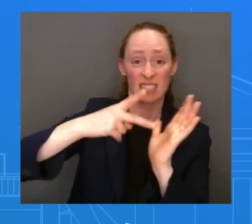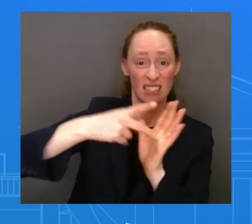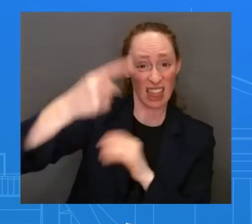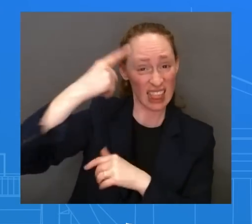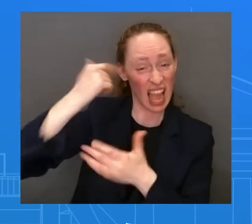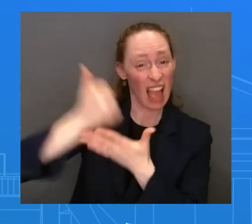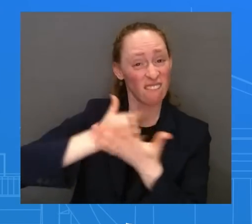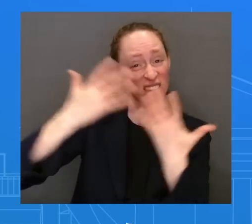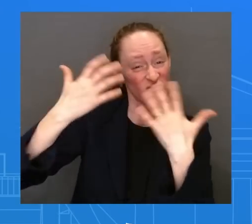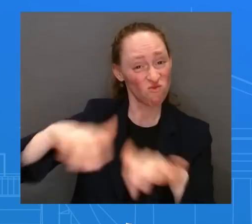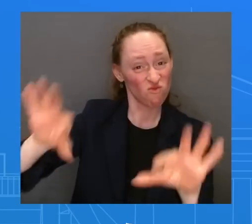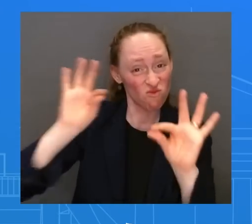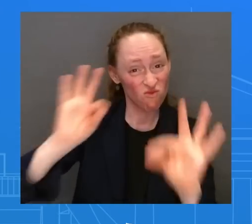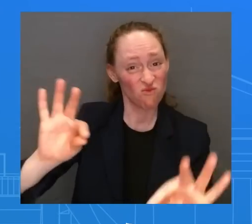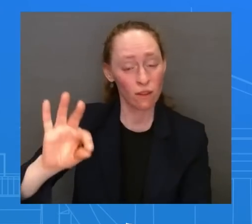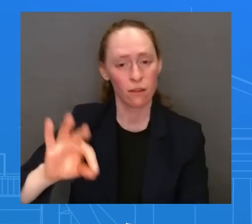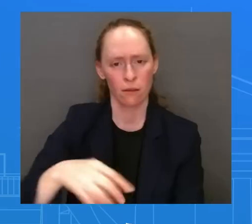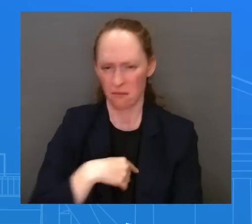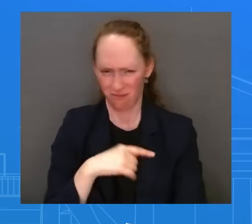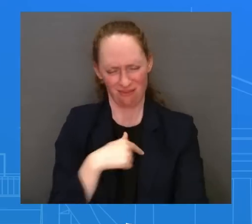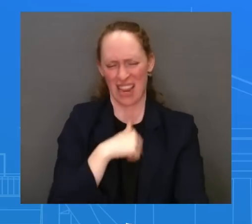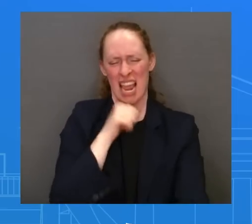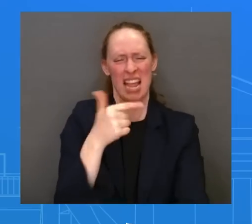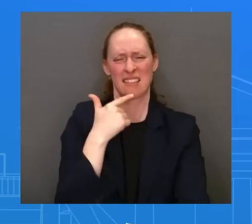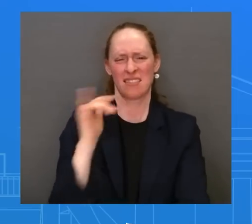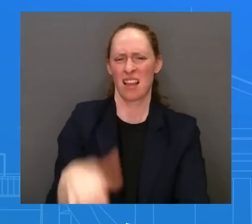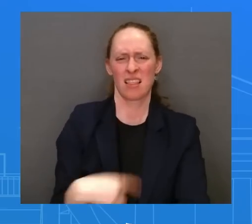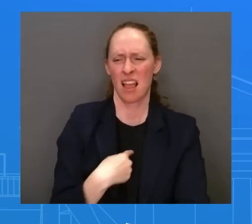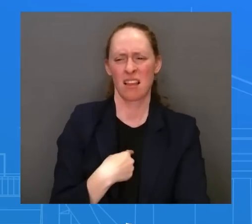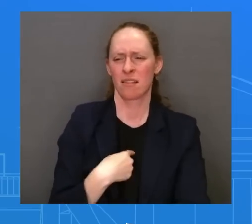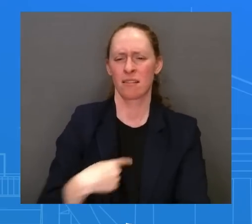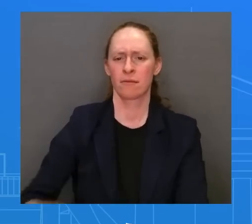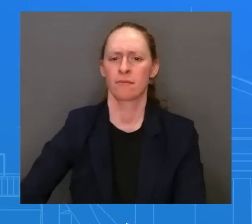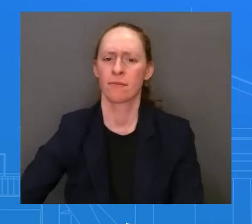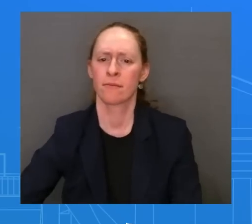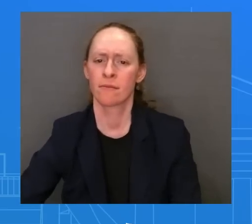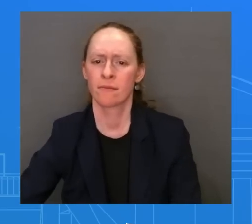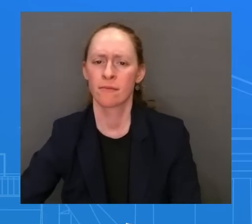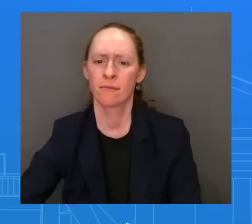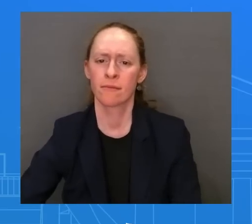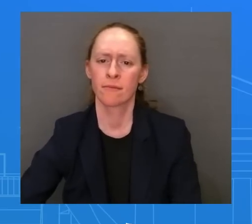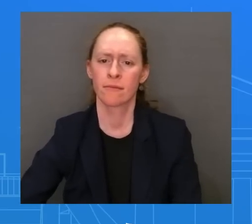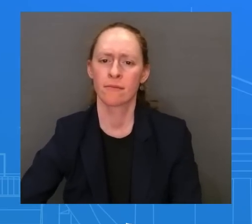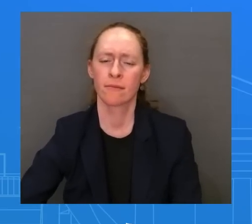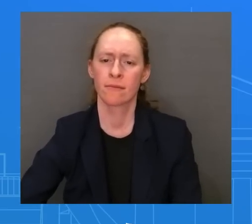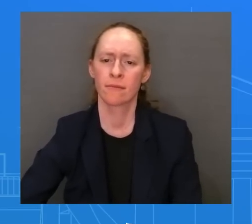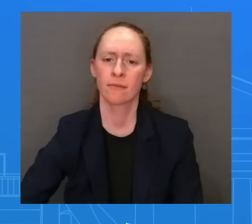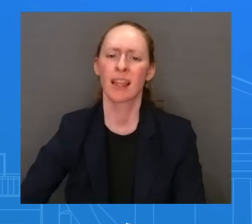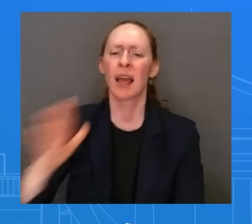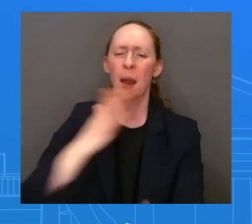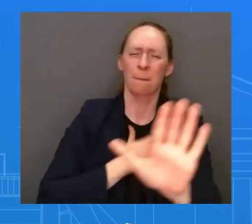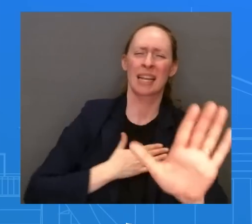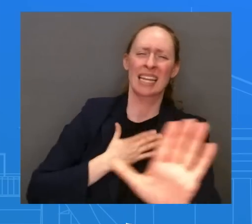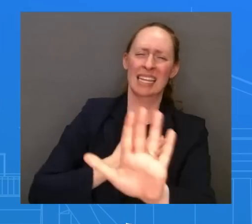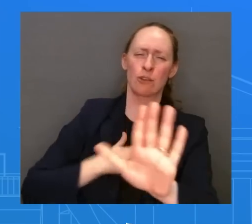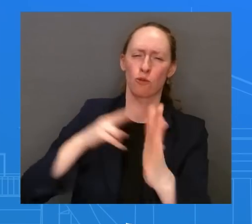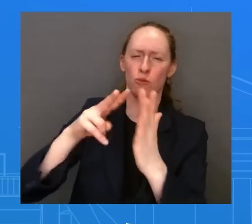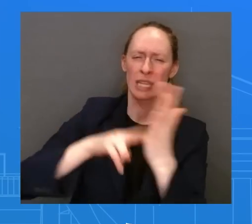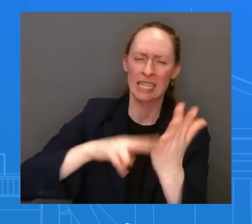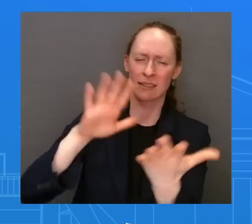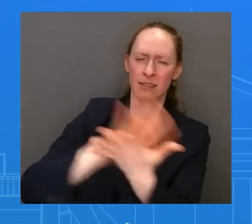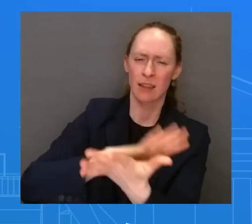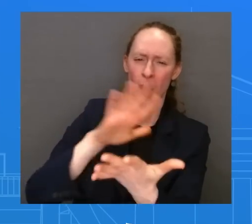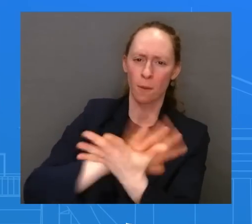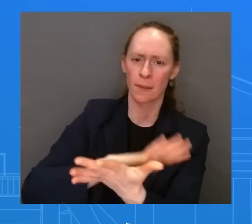James encourage you to take some time and look through the document and you'll see that some of the key lessons learned that we took away are that